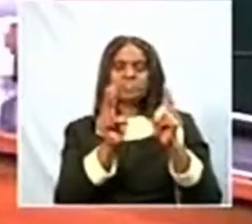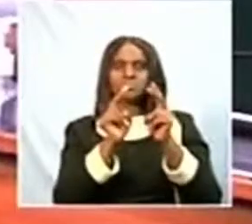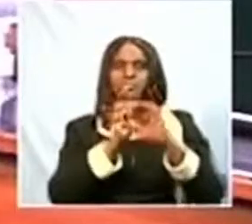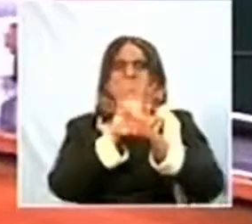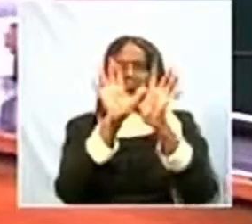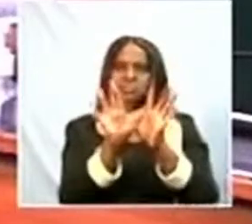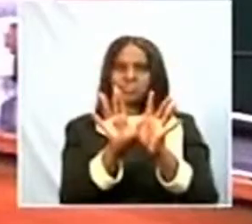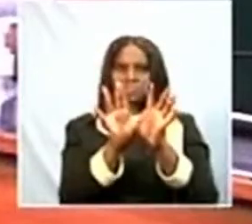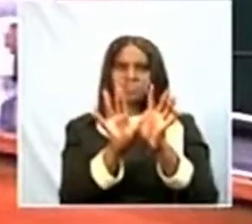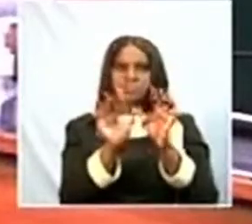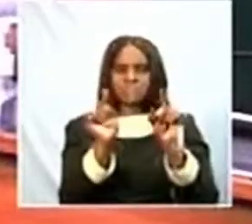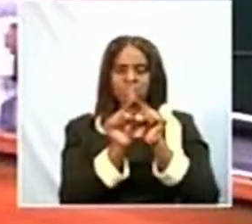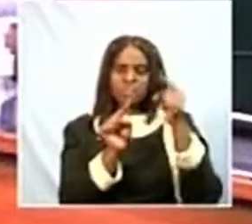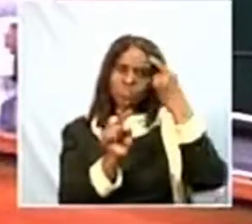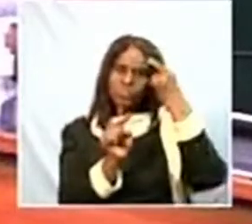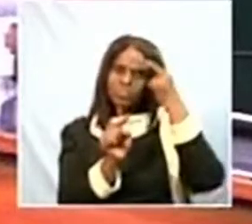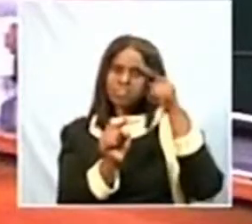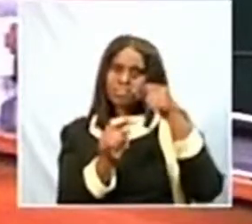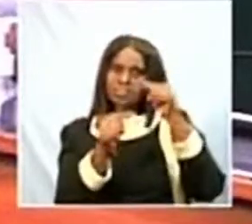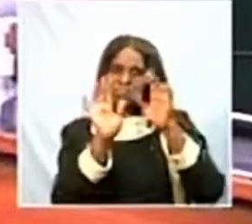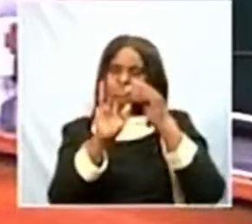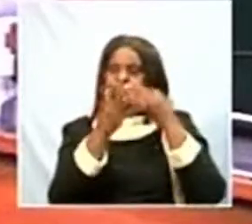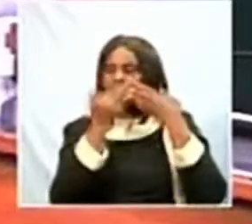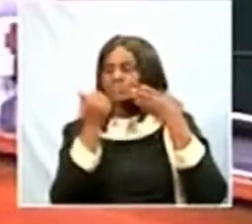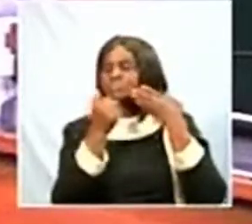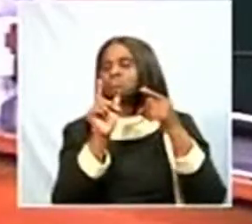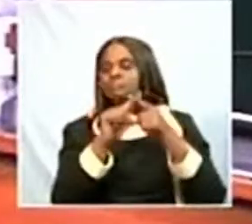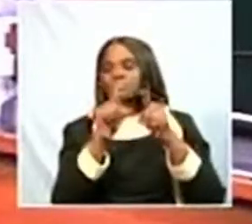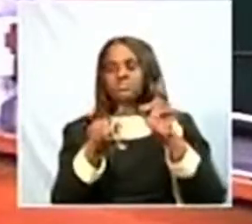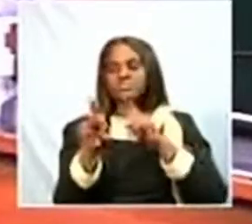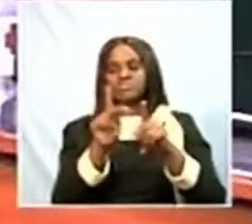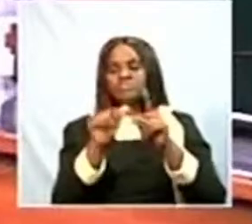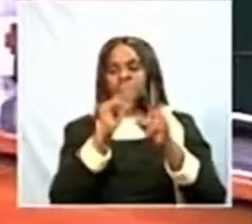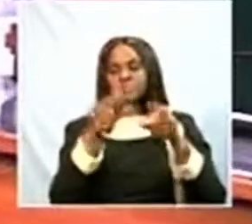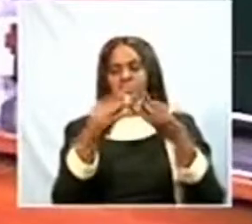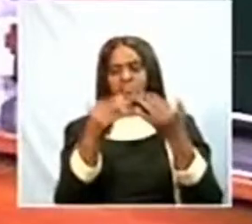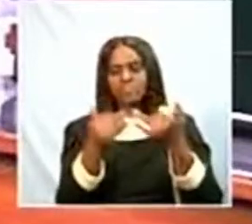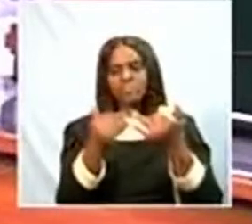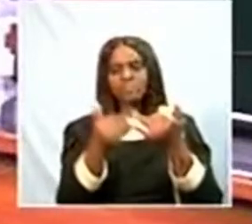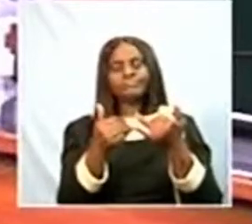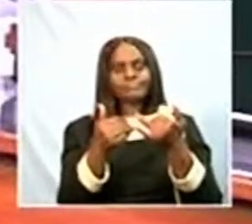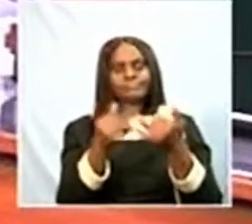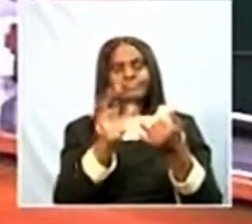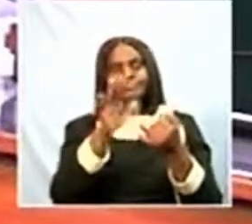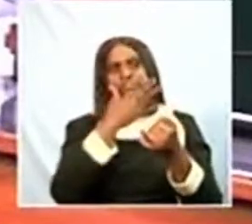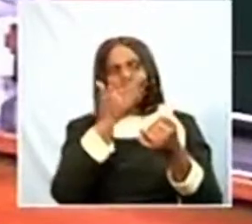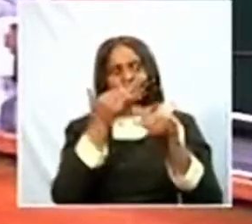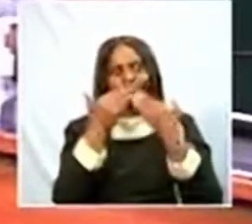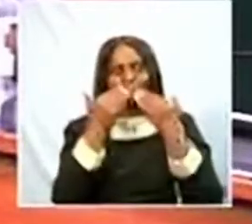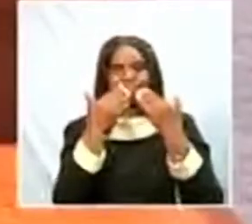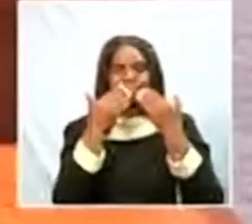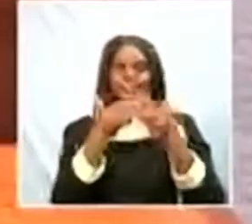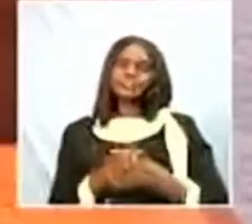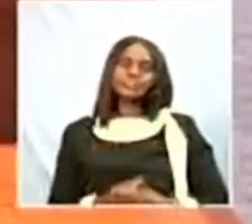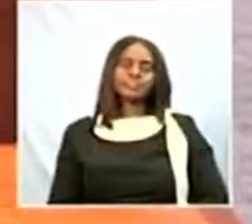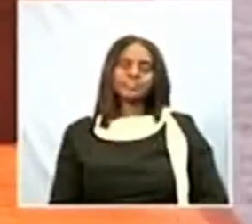the government has done its level best, but the public is just not giving its level best. Thank you.